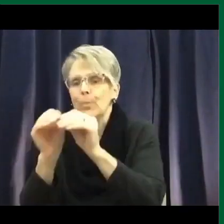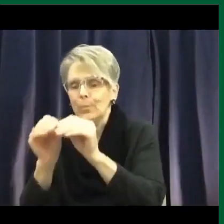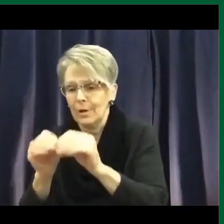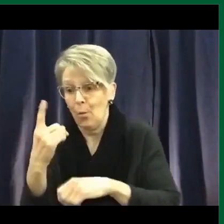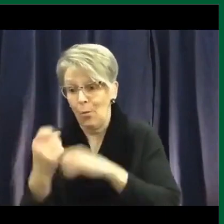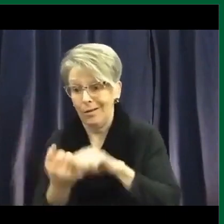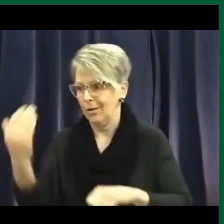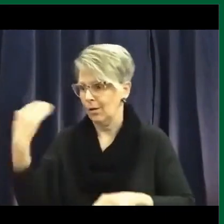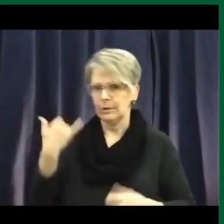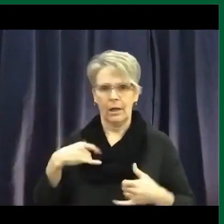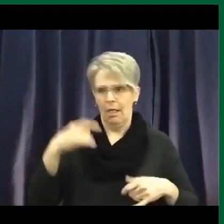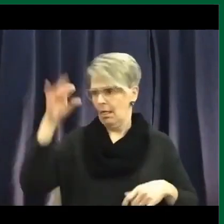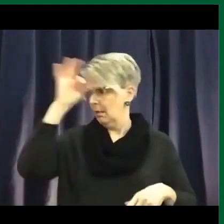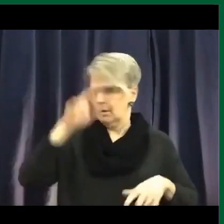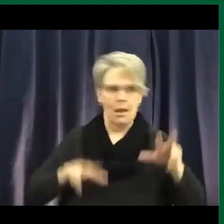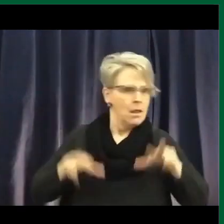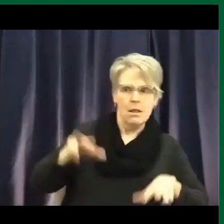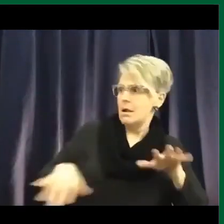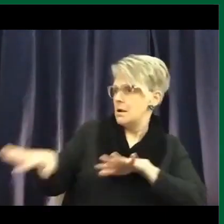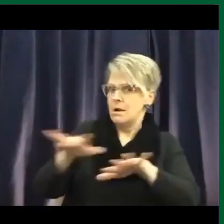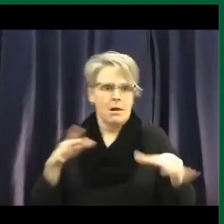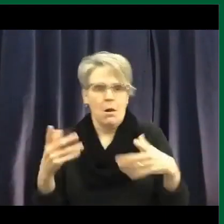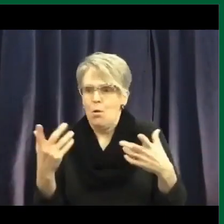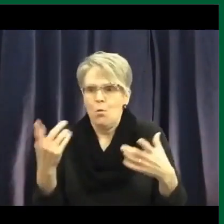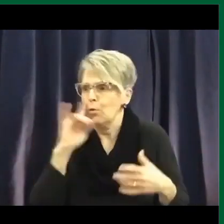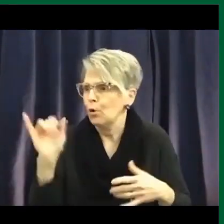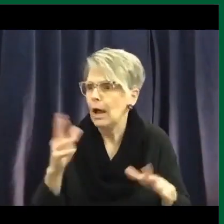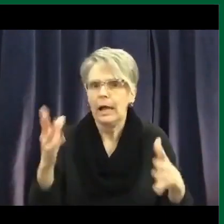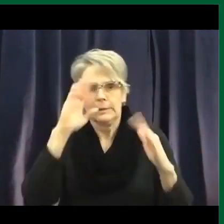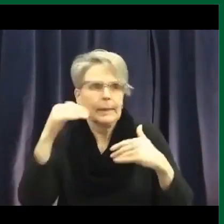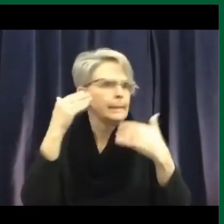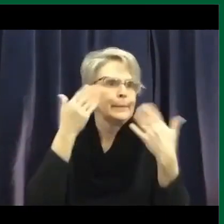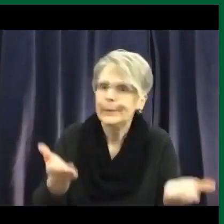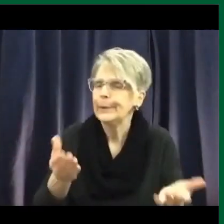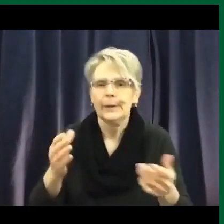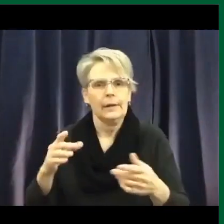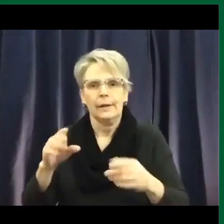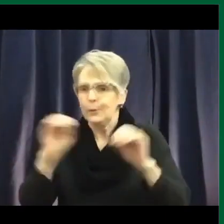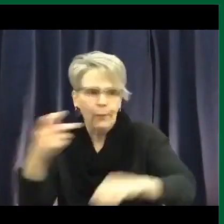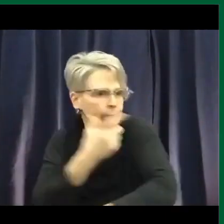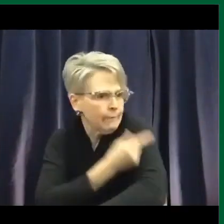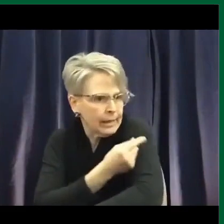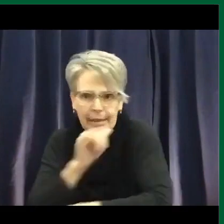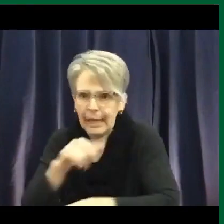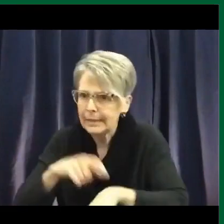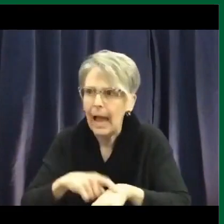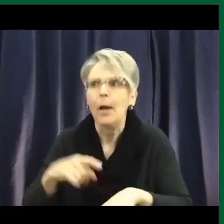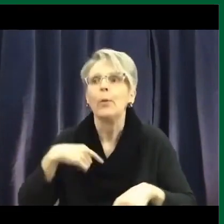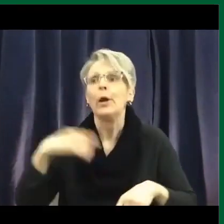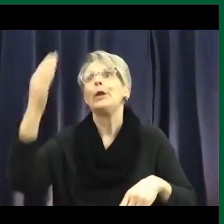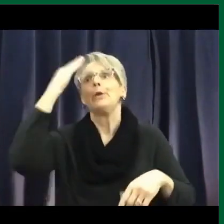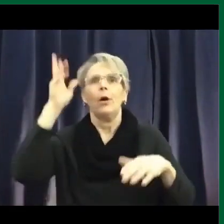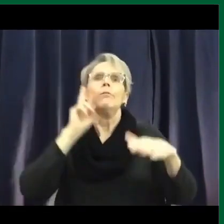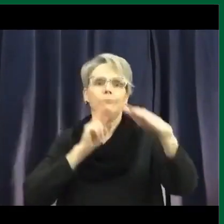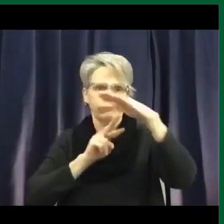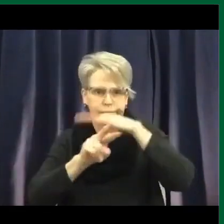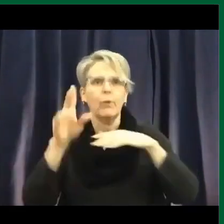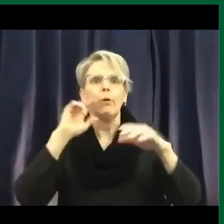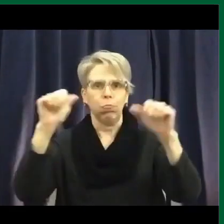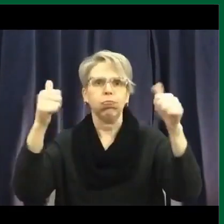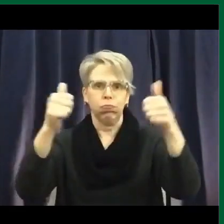virus. There was no vaccine, for instance. The only thing we really knew for sure was that things were going to get worse in the weeks ahead. And